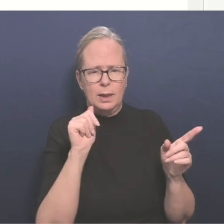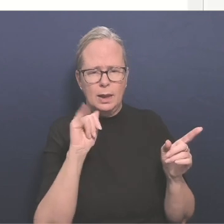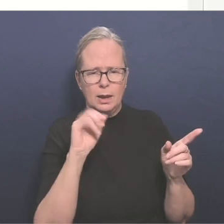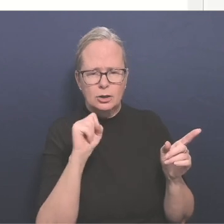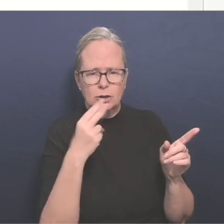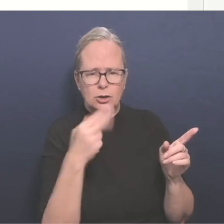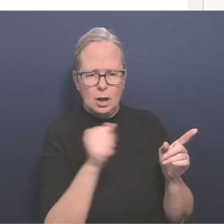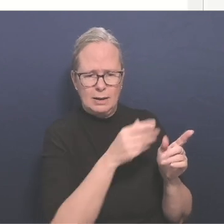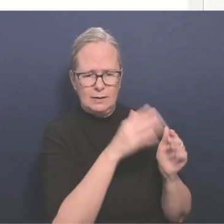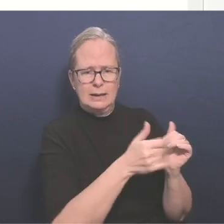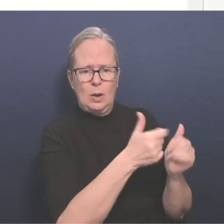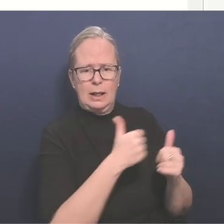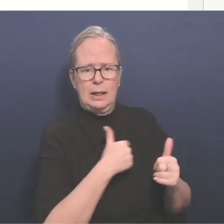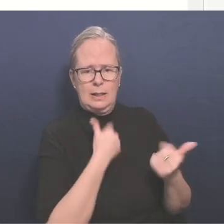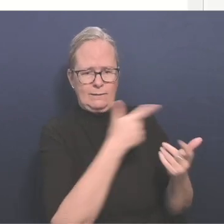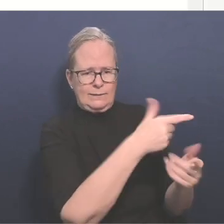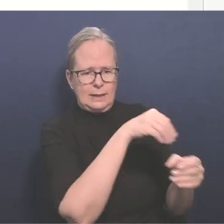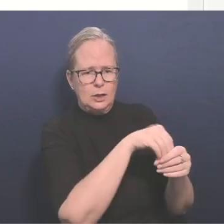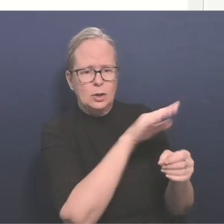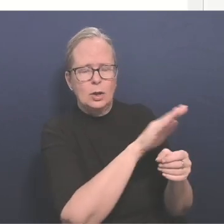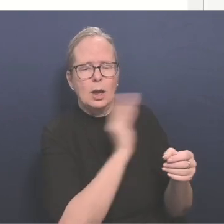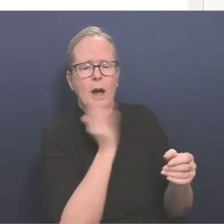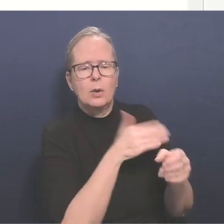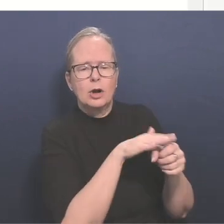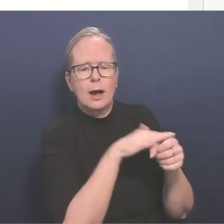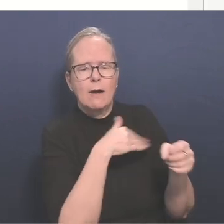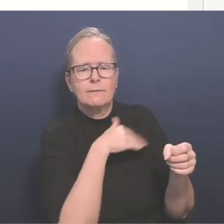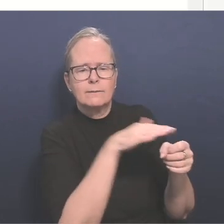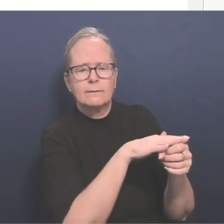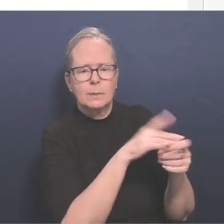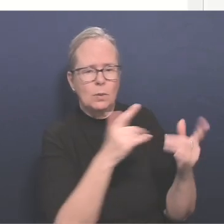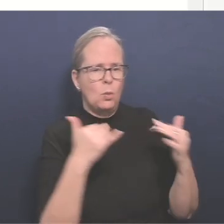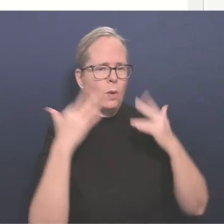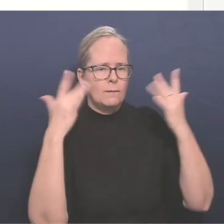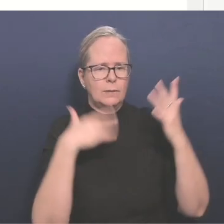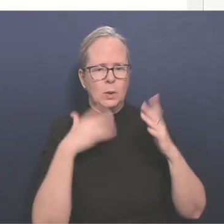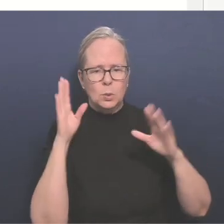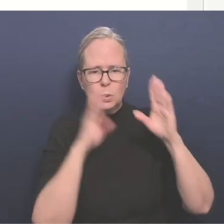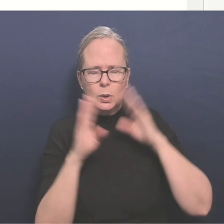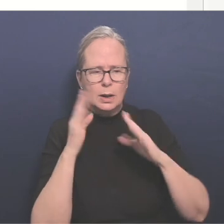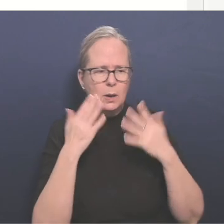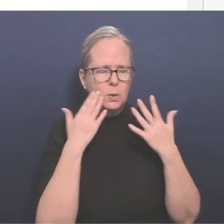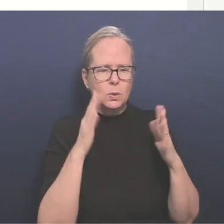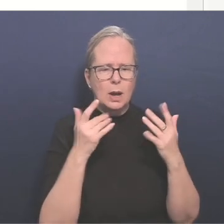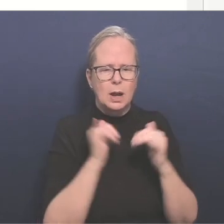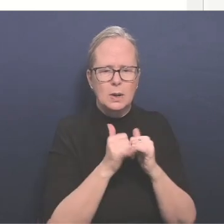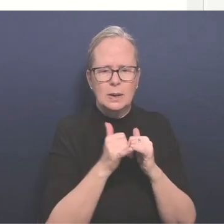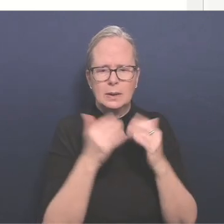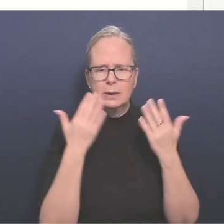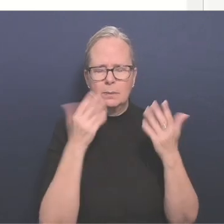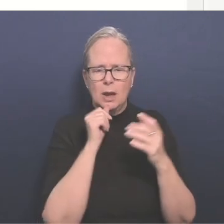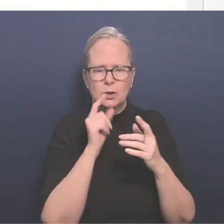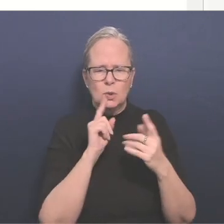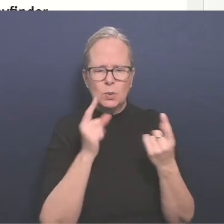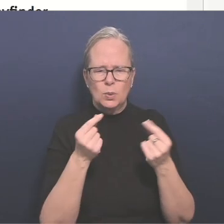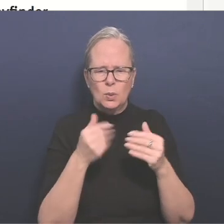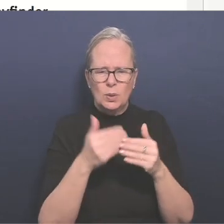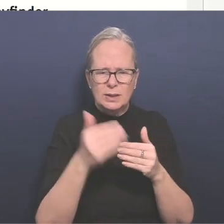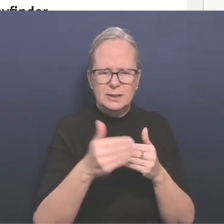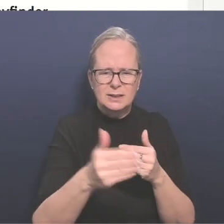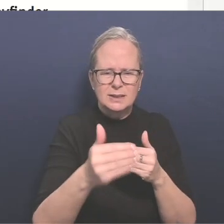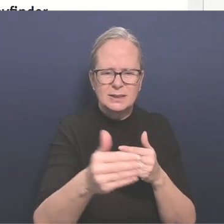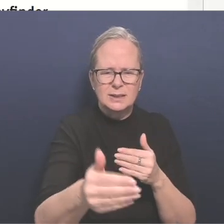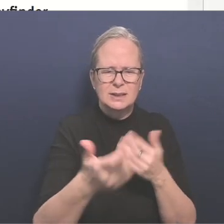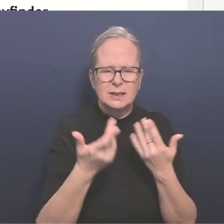furthermore, we will go to the agency portal. So when we click on the agency portal, the agency portal,